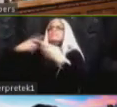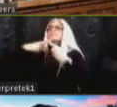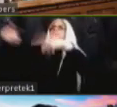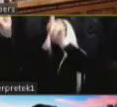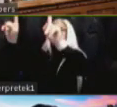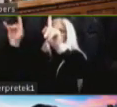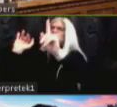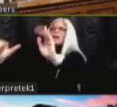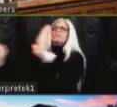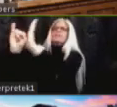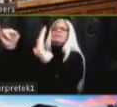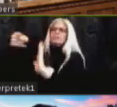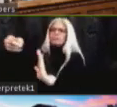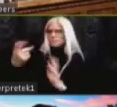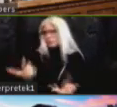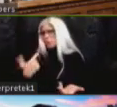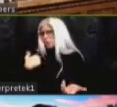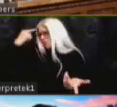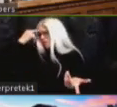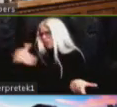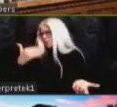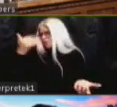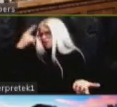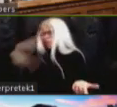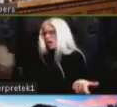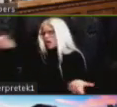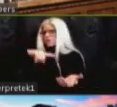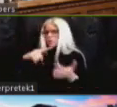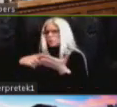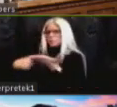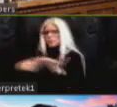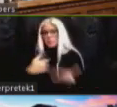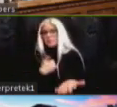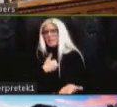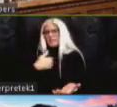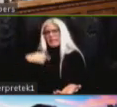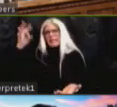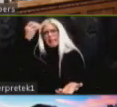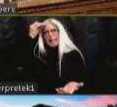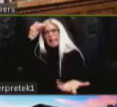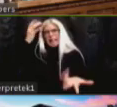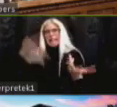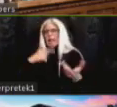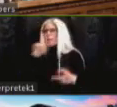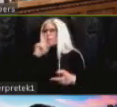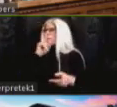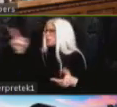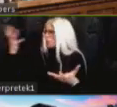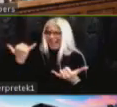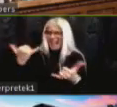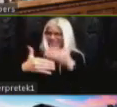think that's good for us to know. I was worried that we were going to try to get something going this summer, and that's a very